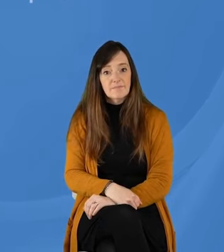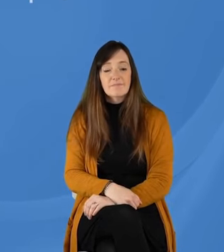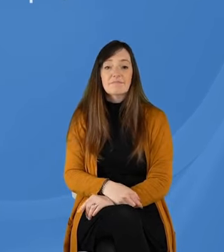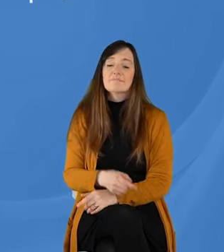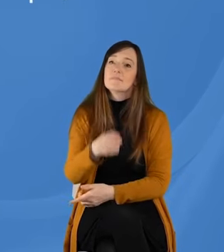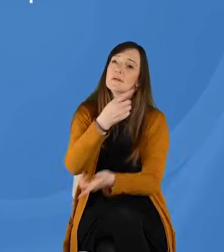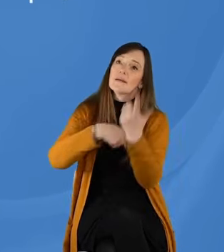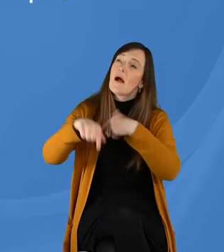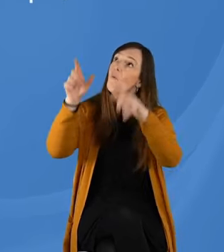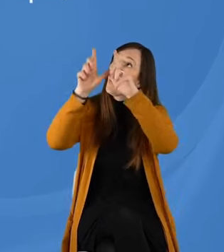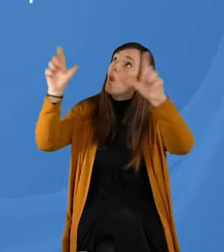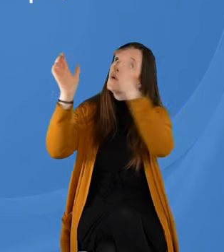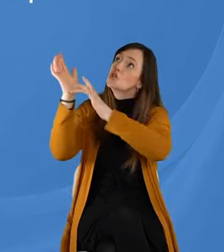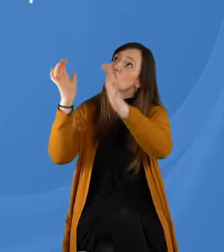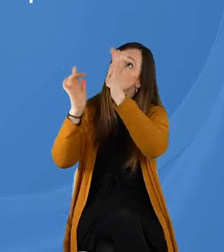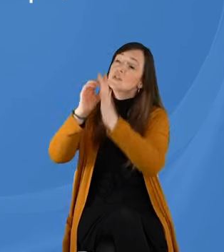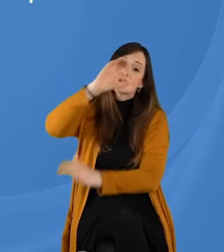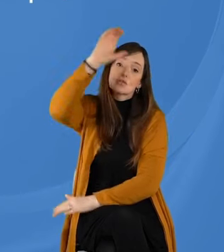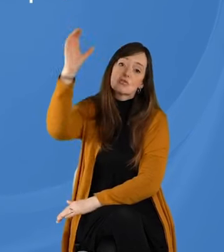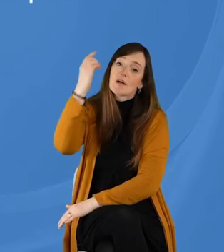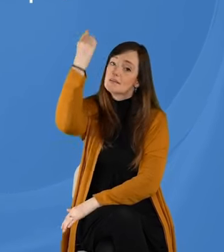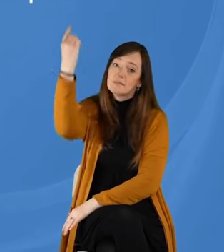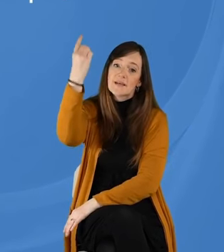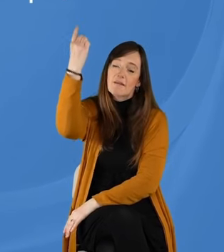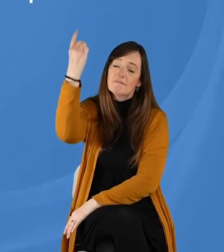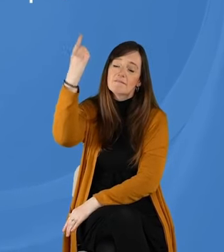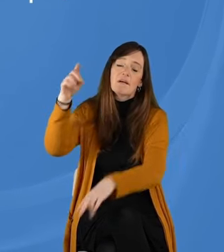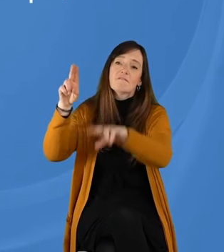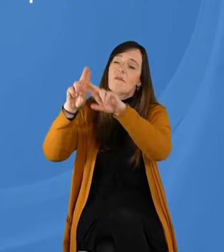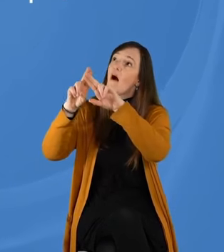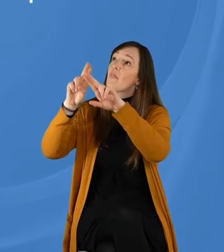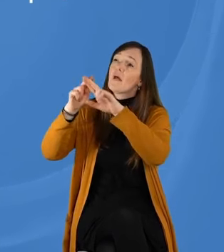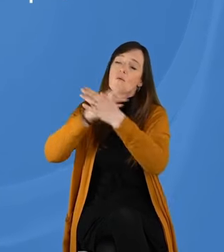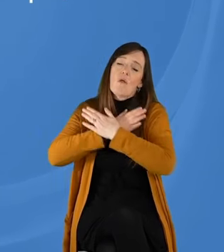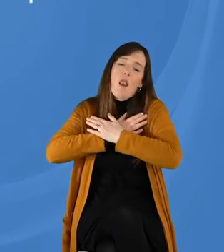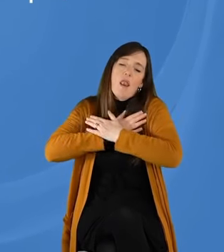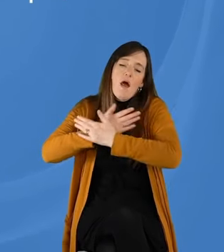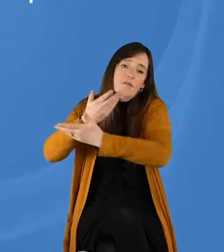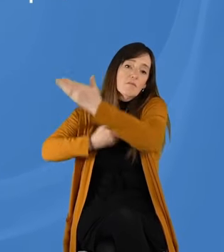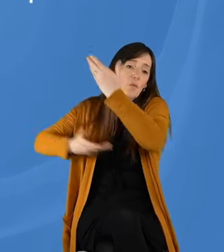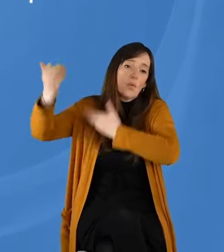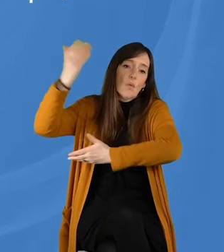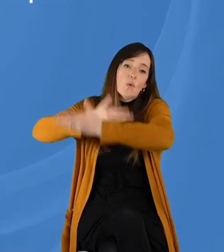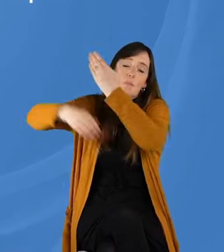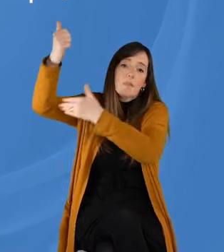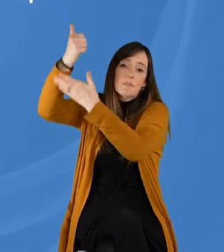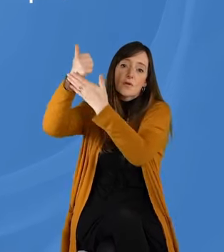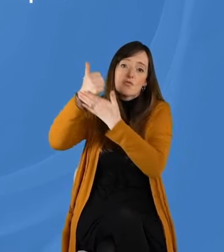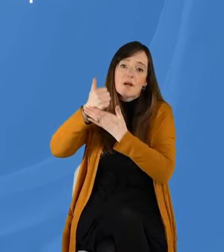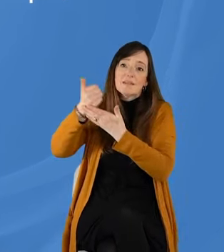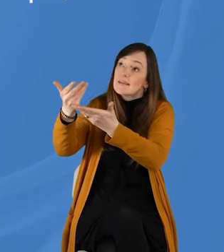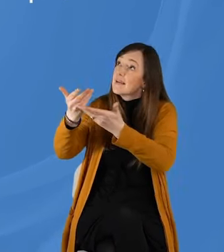May our Lord Jesus Christ himself and God our Father, who loved us and by his grace gave us